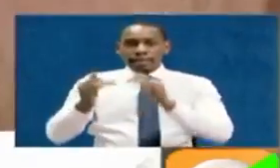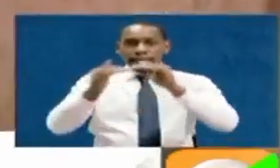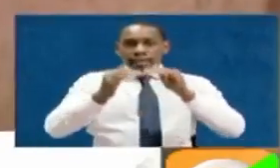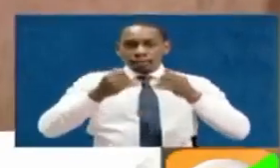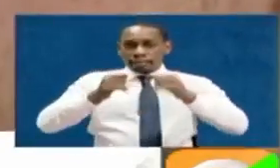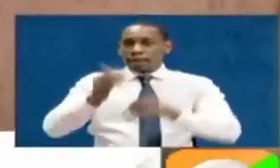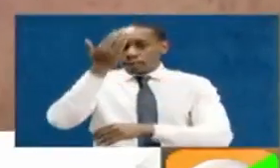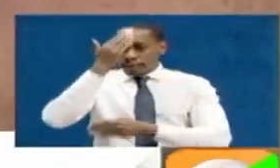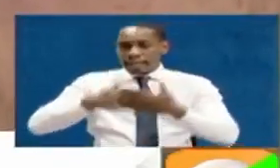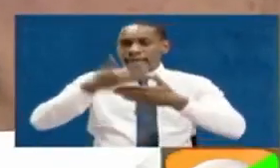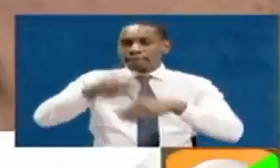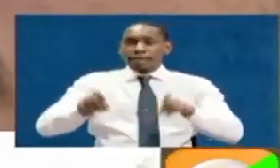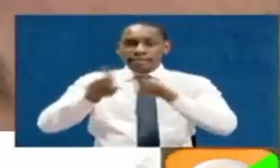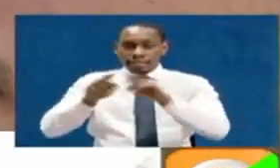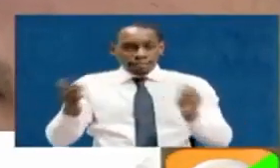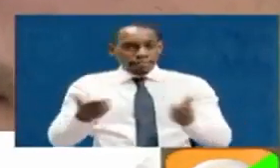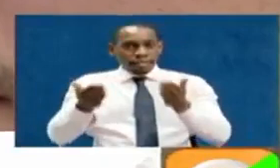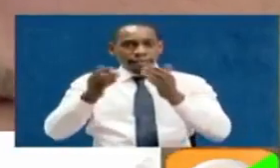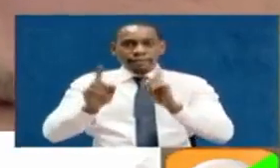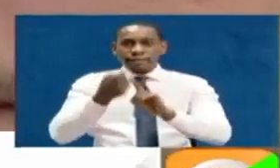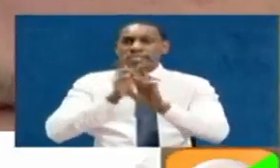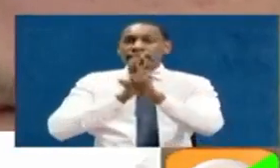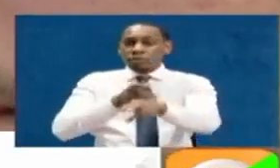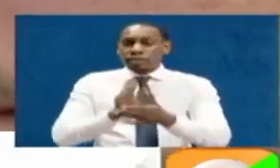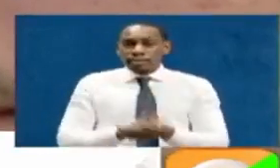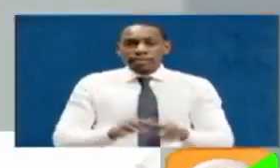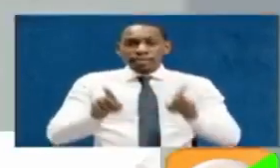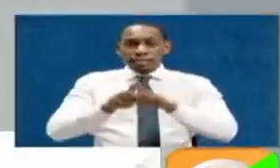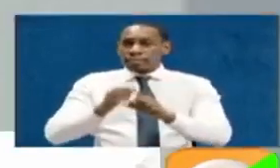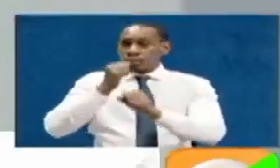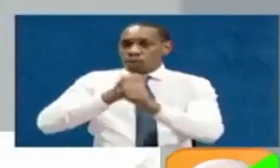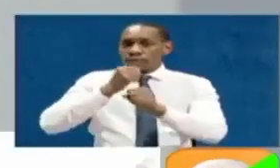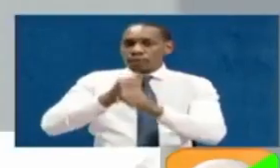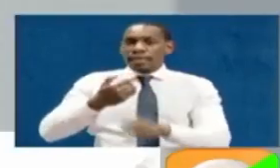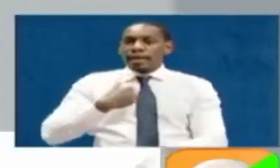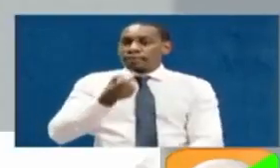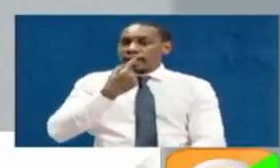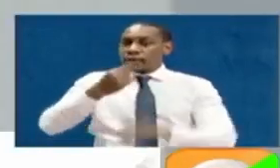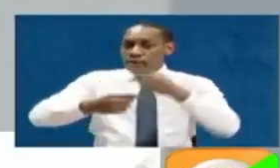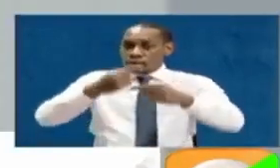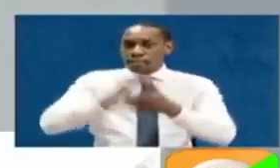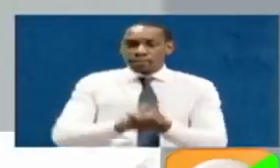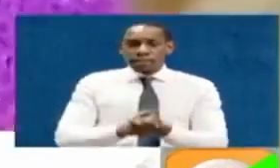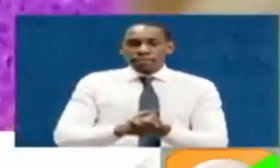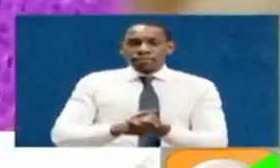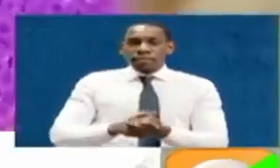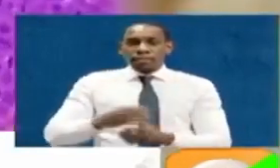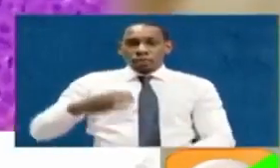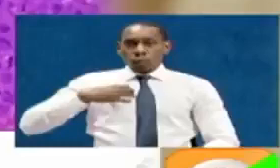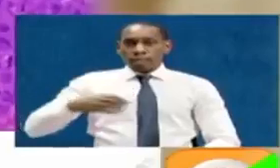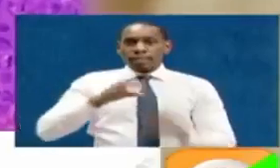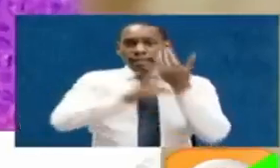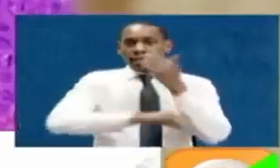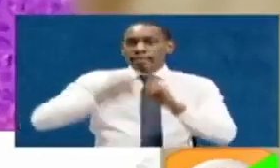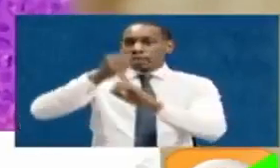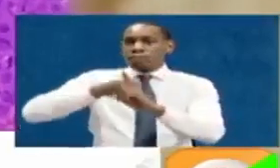on Monday after similarly encouraging initial results. As the race for a vaccine intensifies, rich countries are pushing